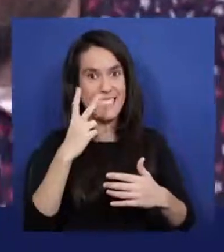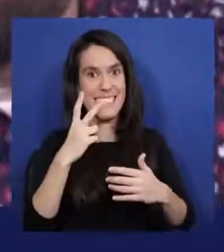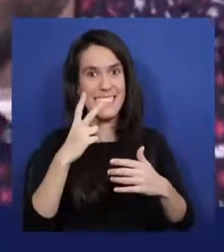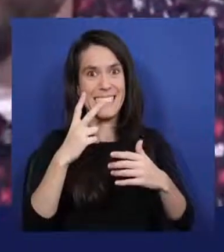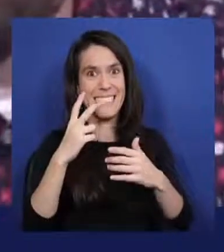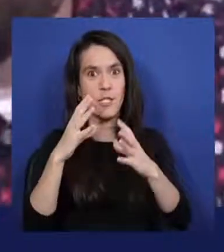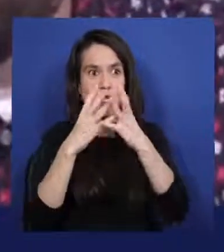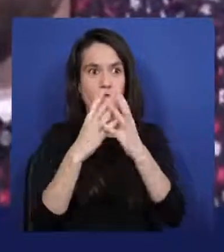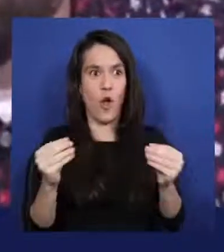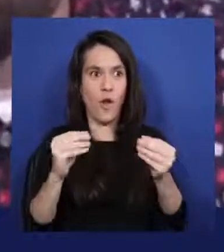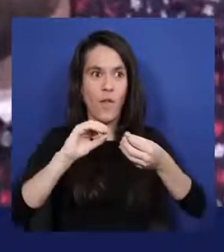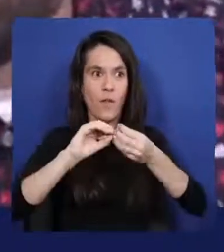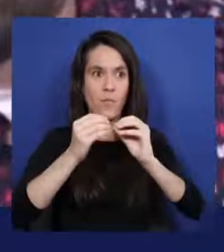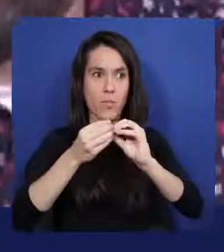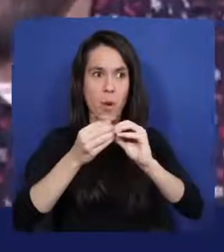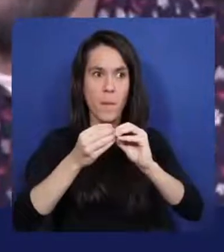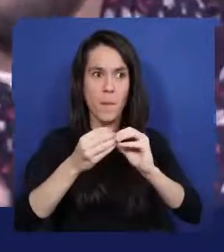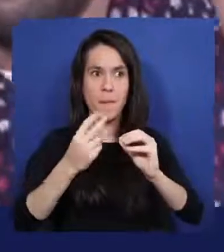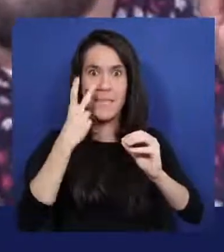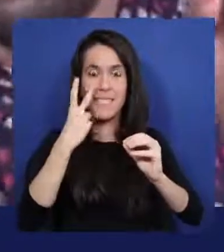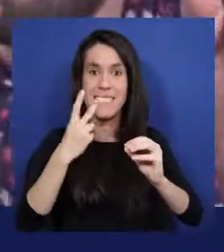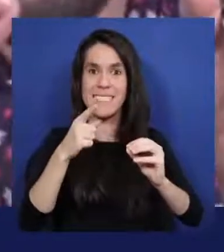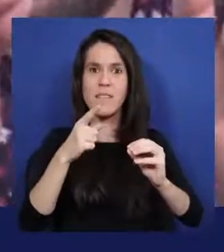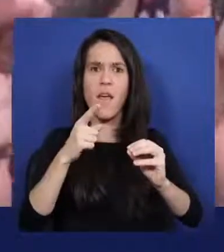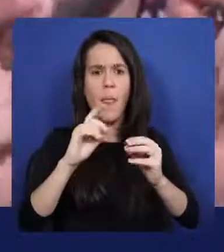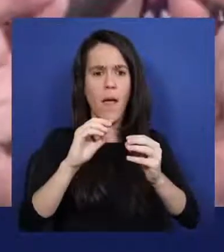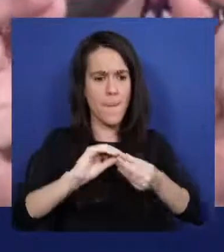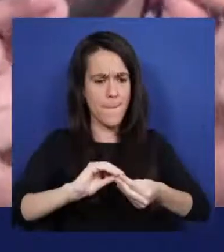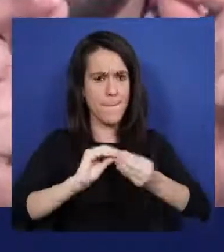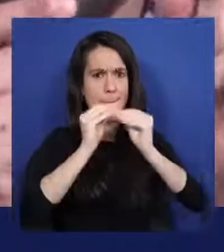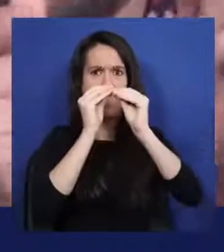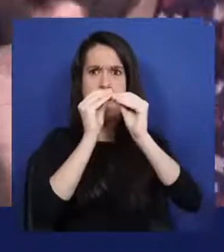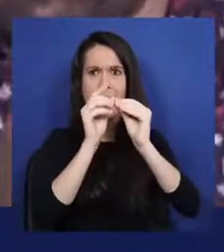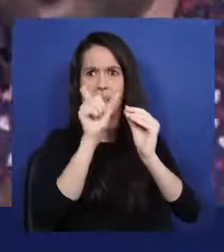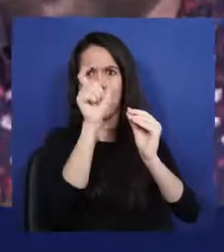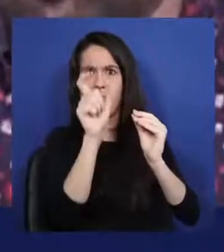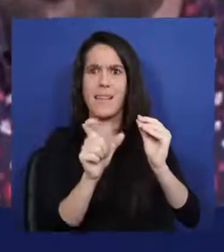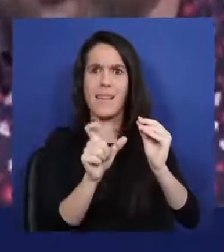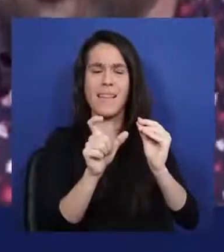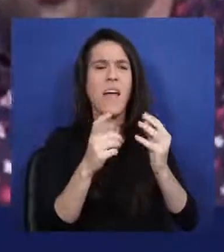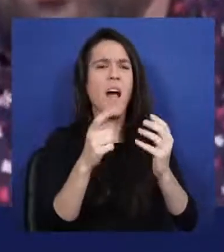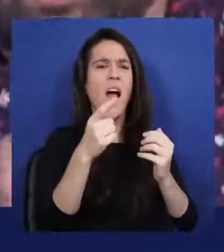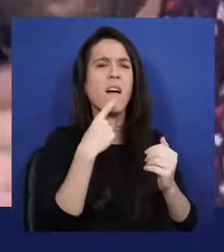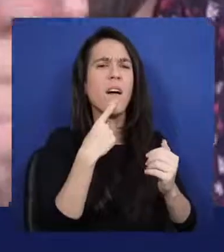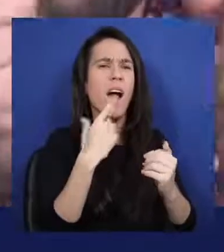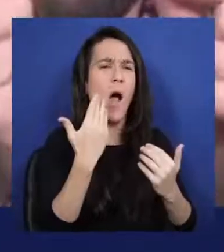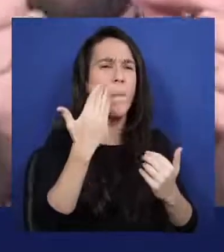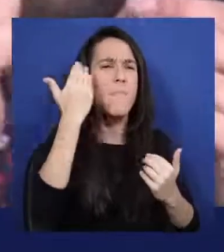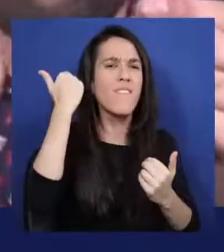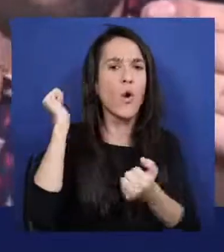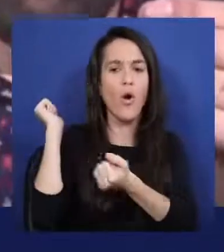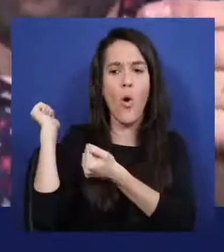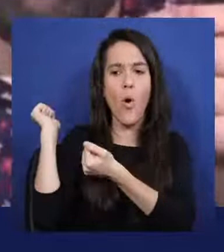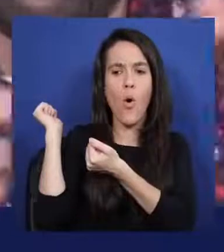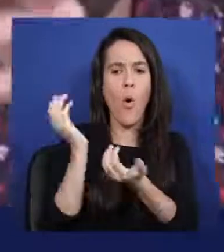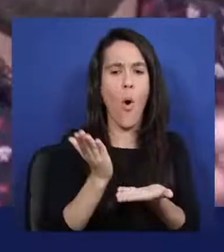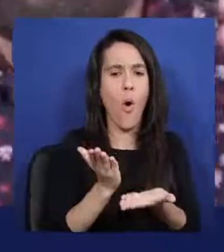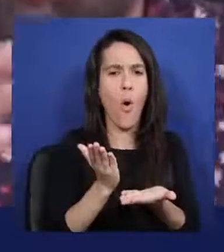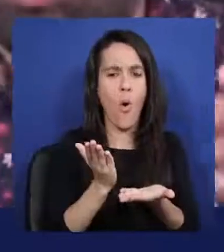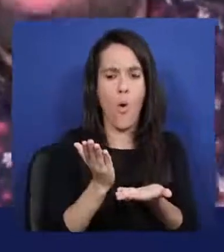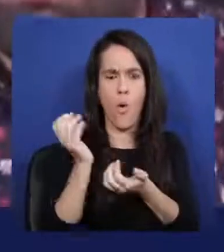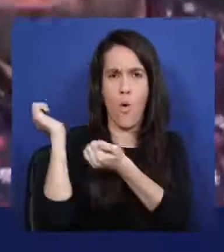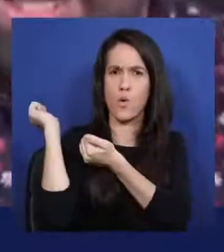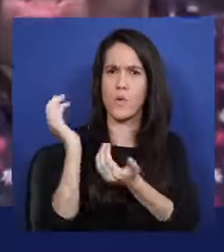led you down the path to building custom models. So tell me about the transition between calling a service and then building your own model. Was